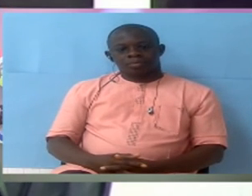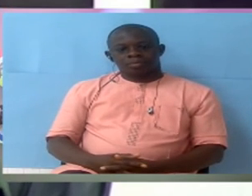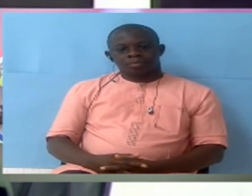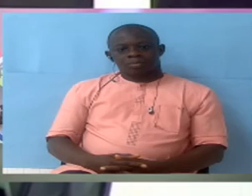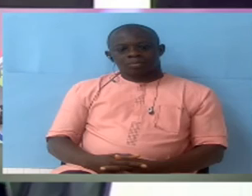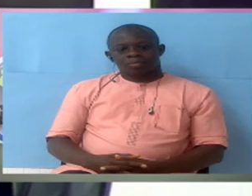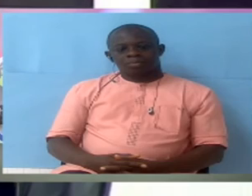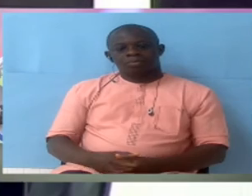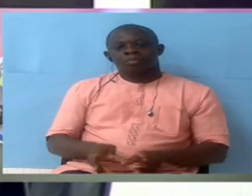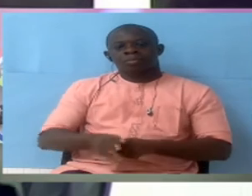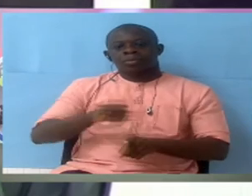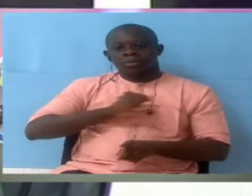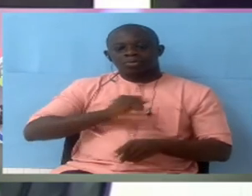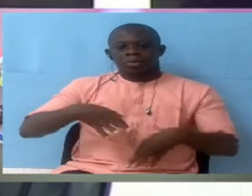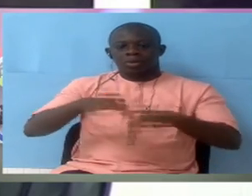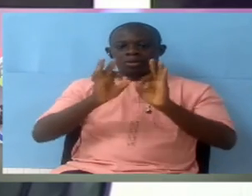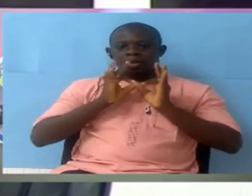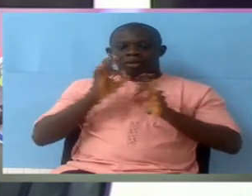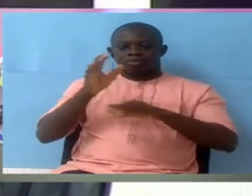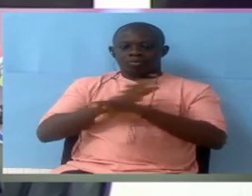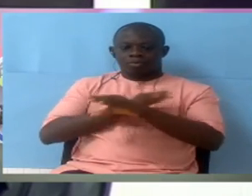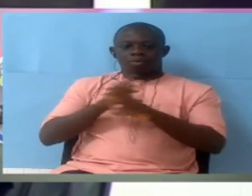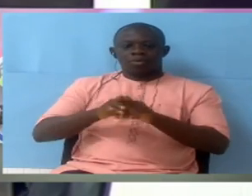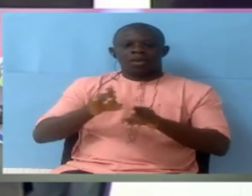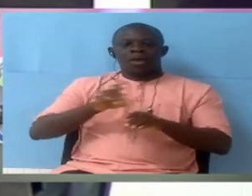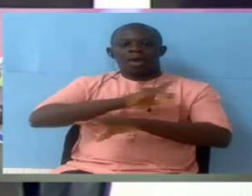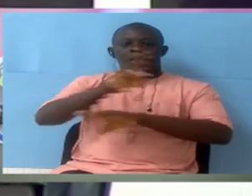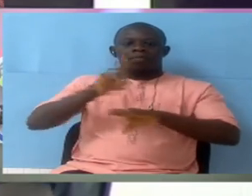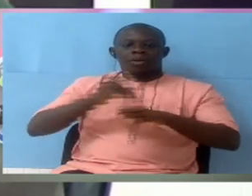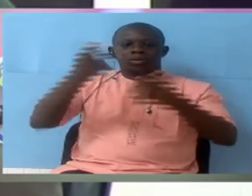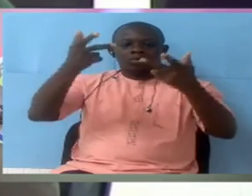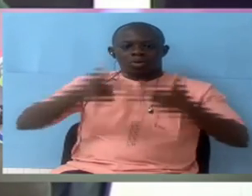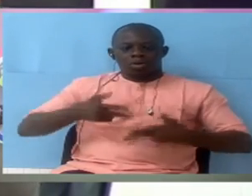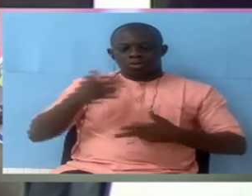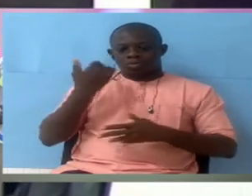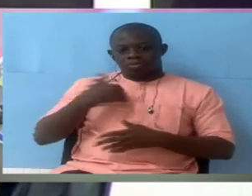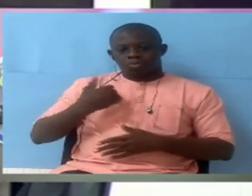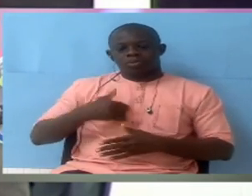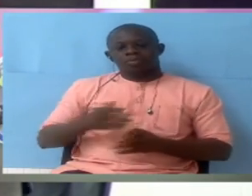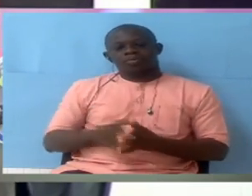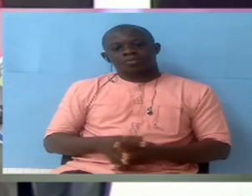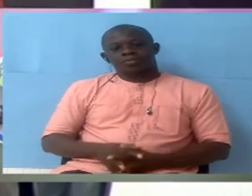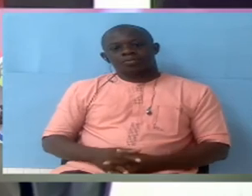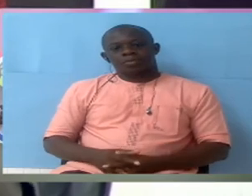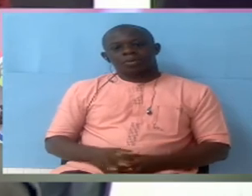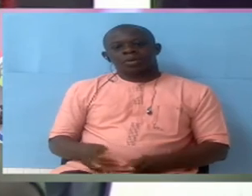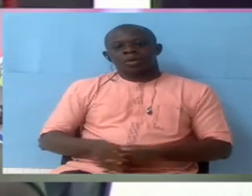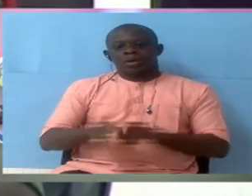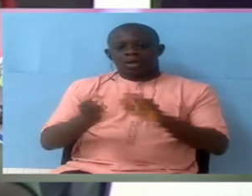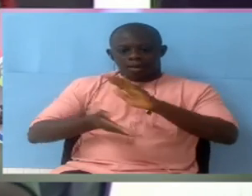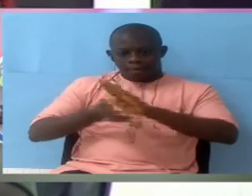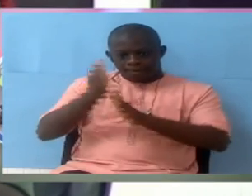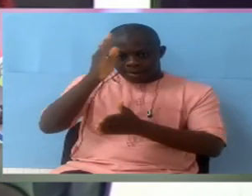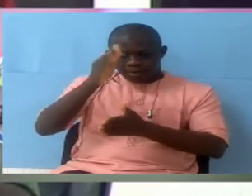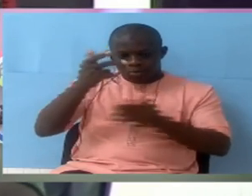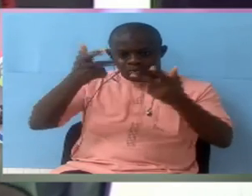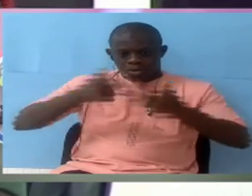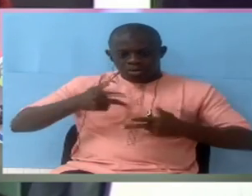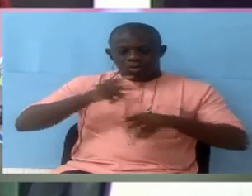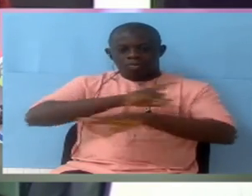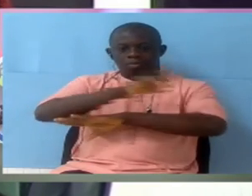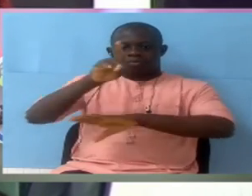He was taken to the reception. Ñu yobu ko ci reception ba. On passing the reception, bañ fa